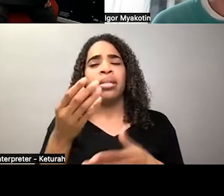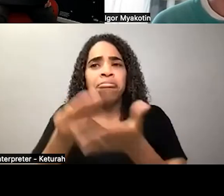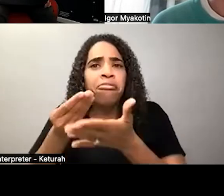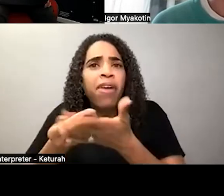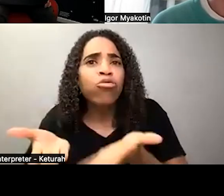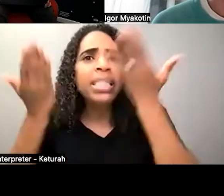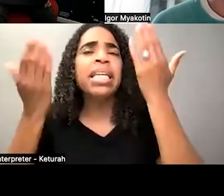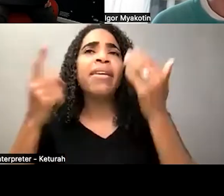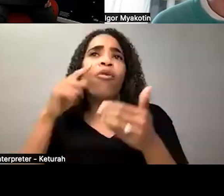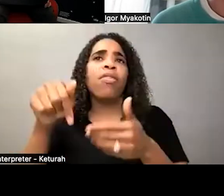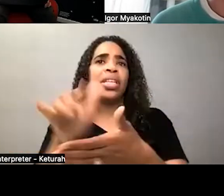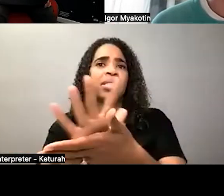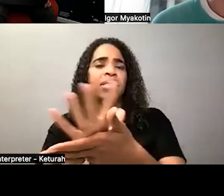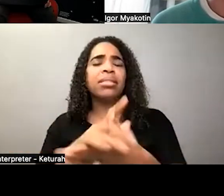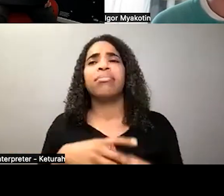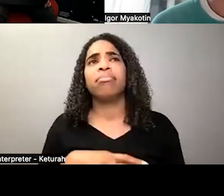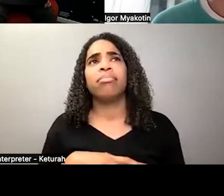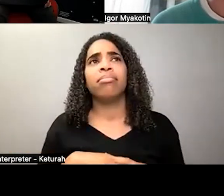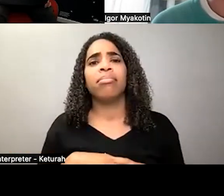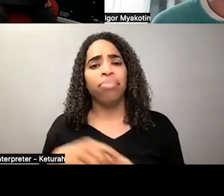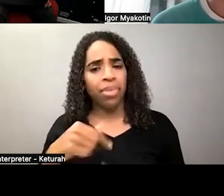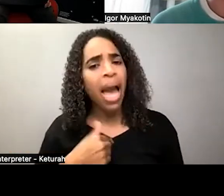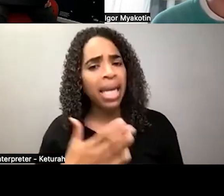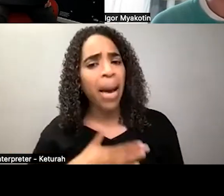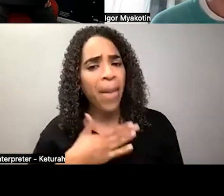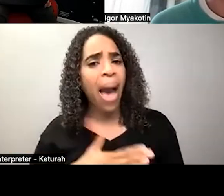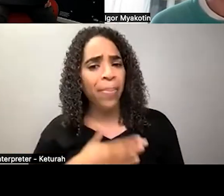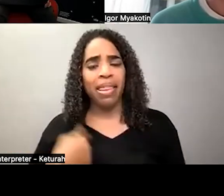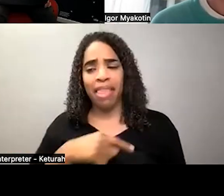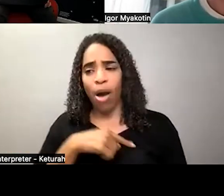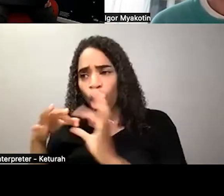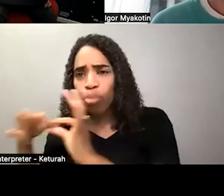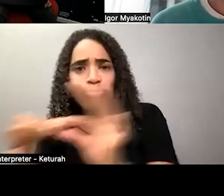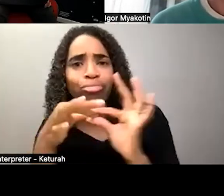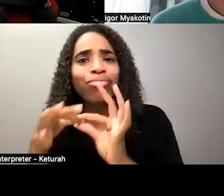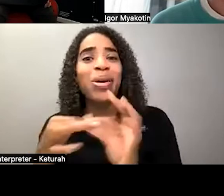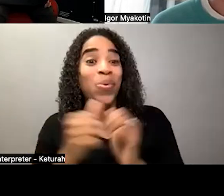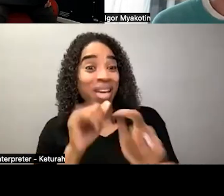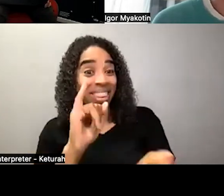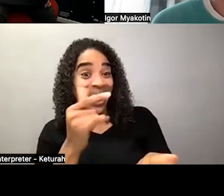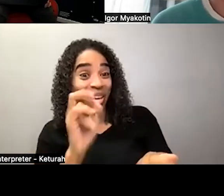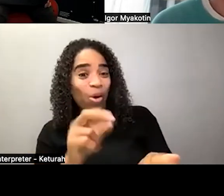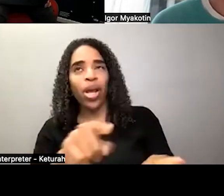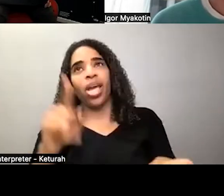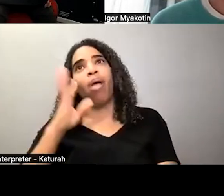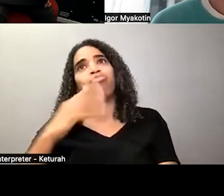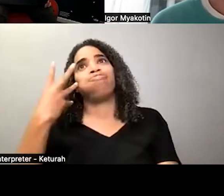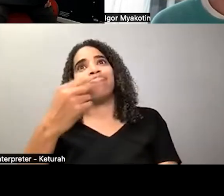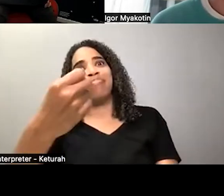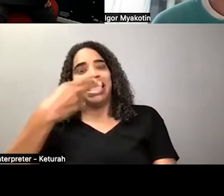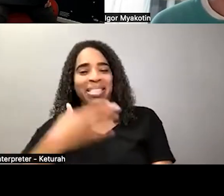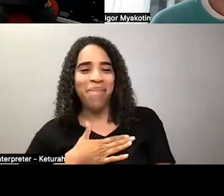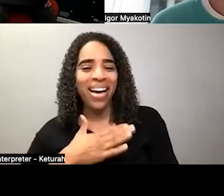fundraising. And I'm very happy that we're collaborating with Igor on that, because he's way more experienced than me.